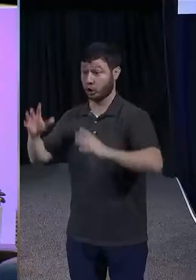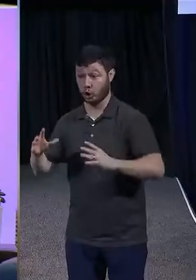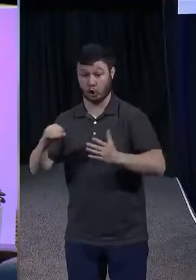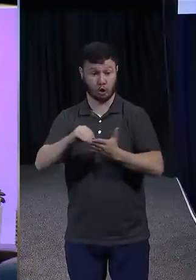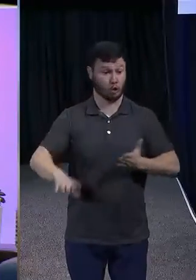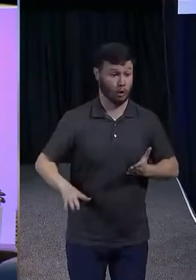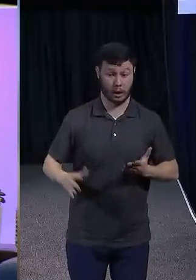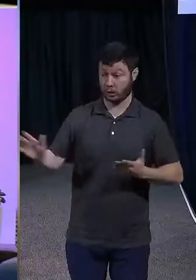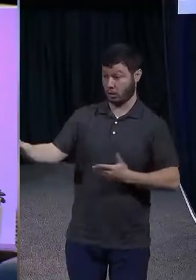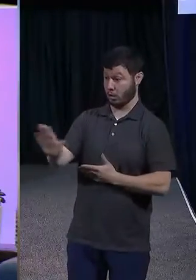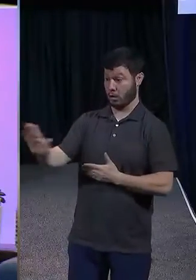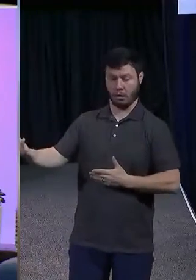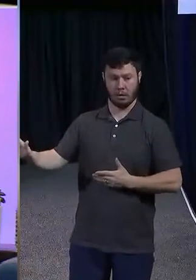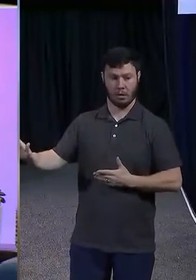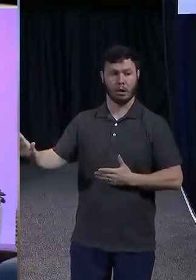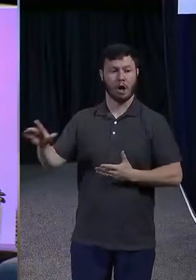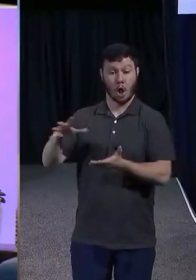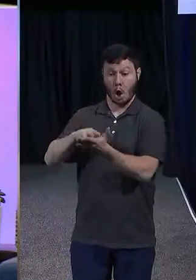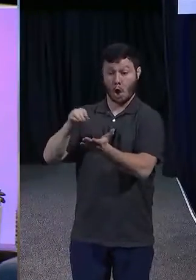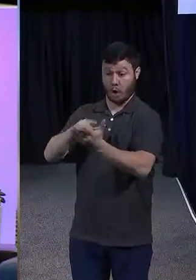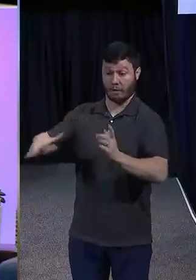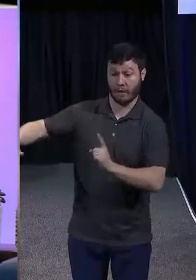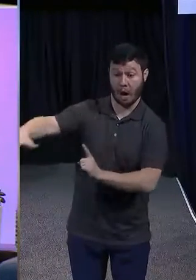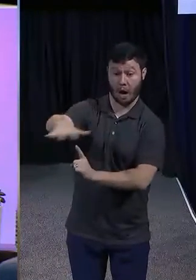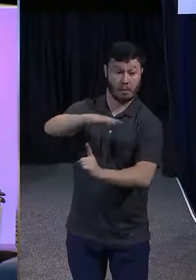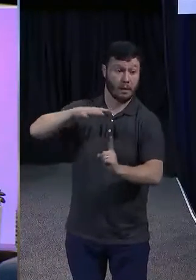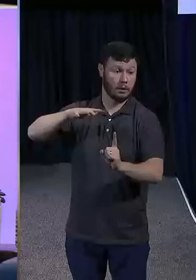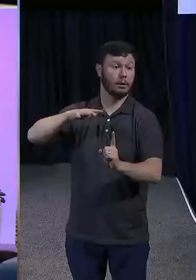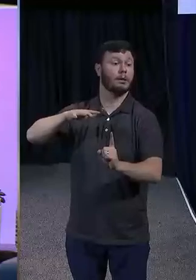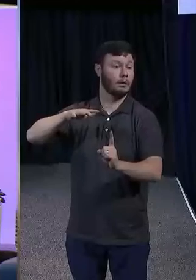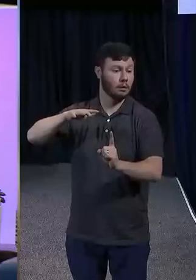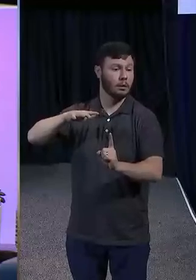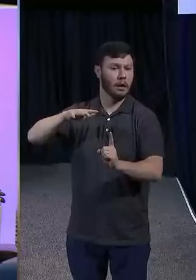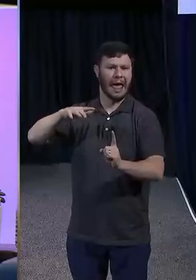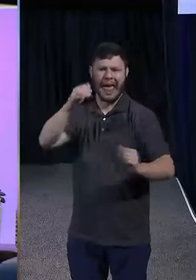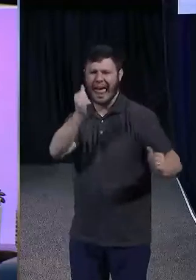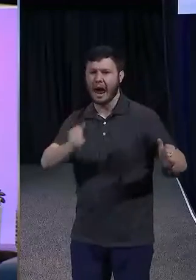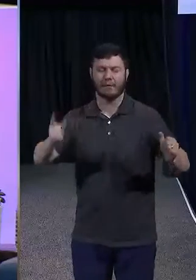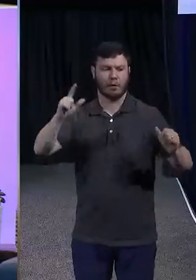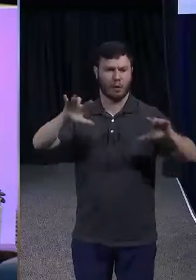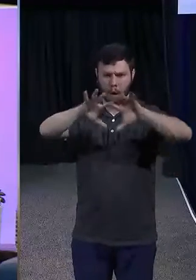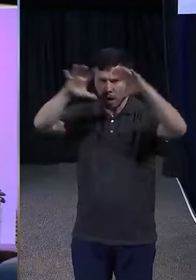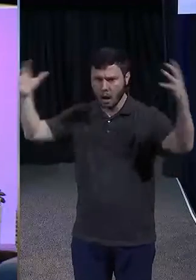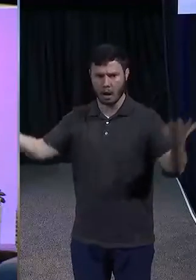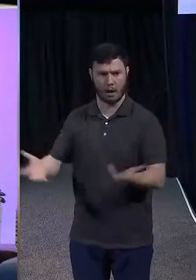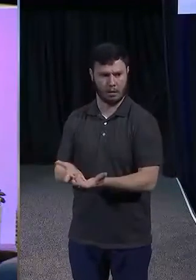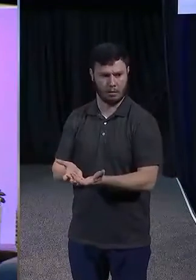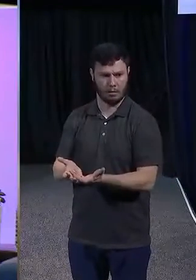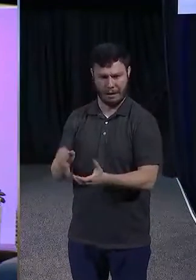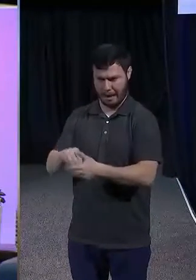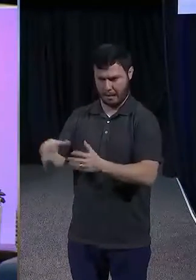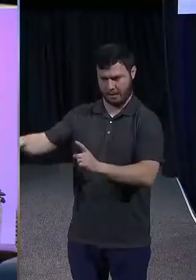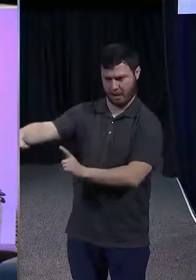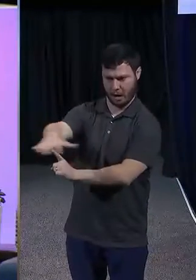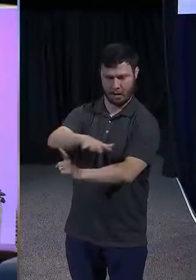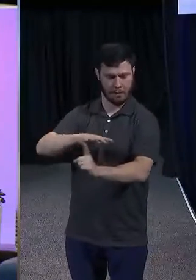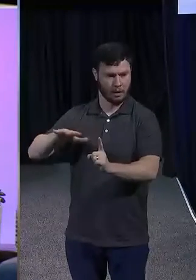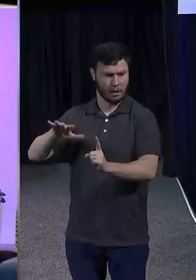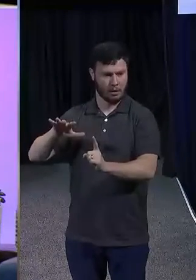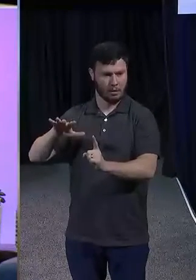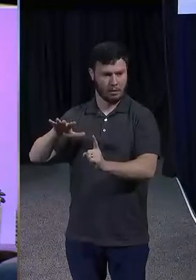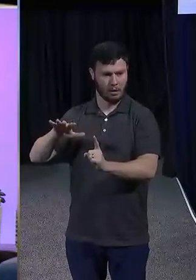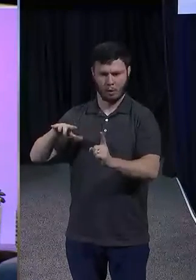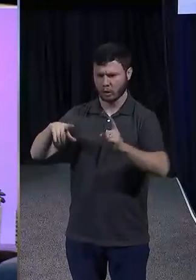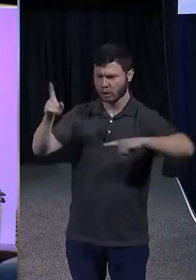student. The learning environment is created by everyone in that environment. And having a